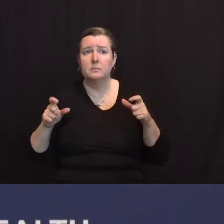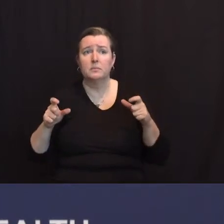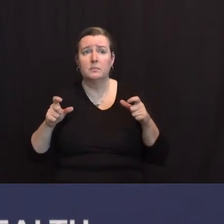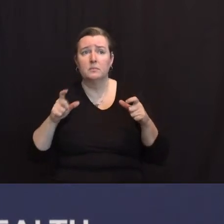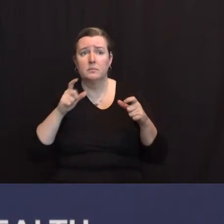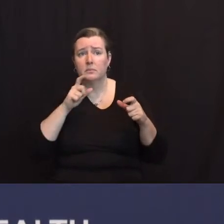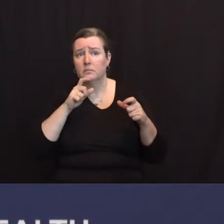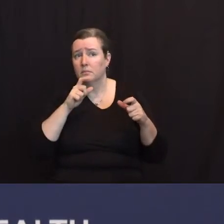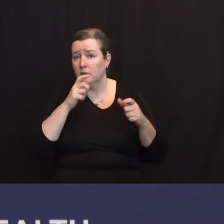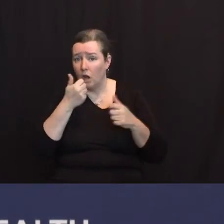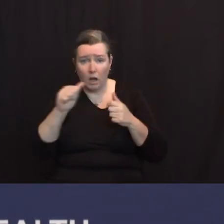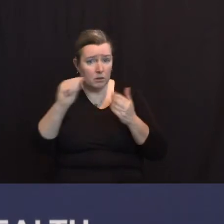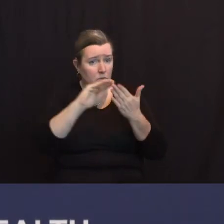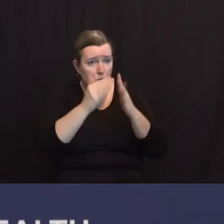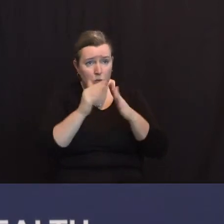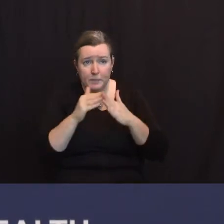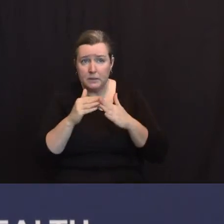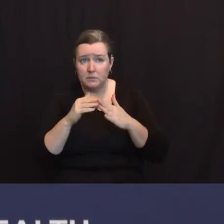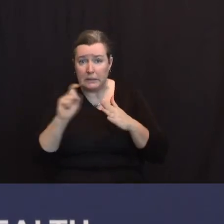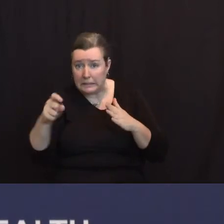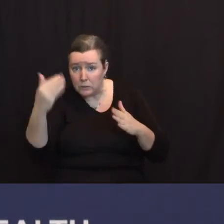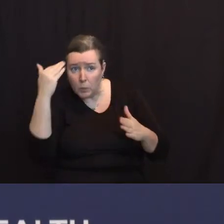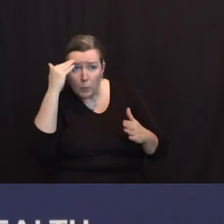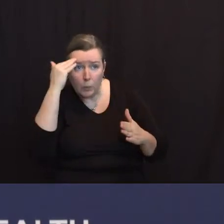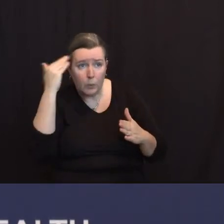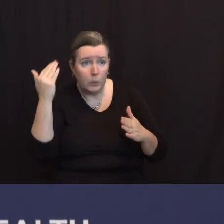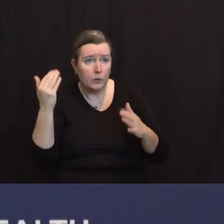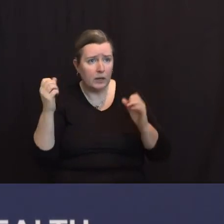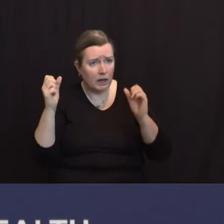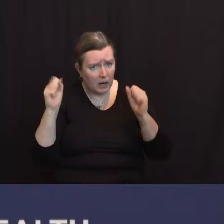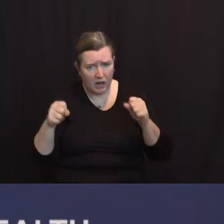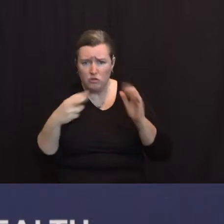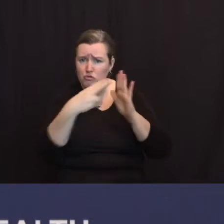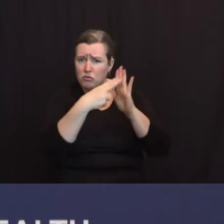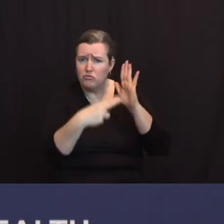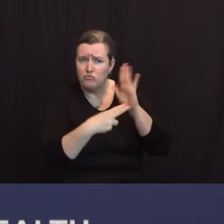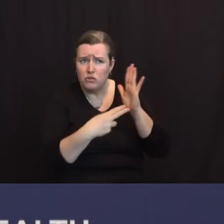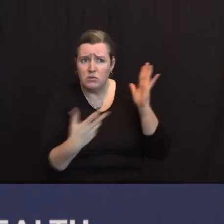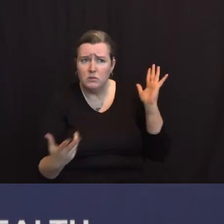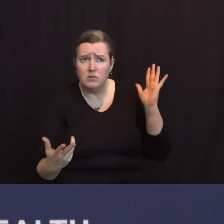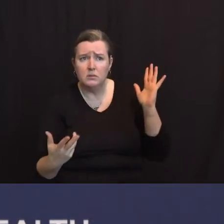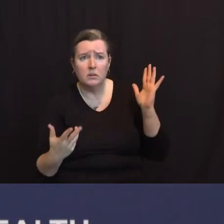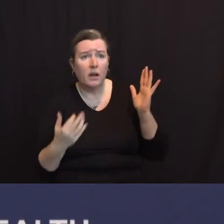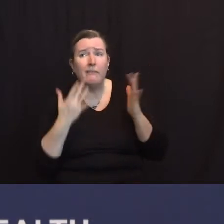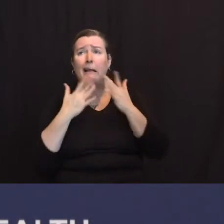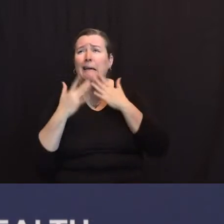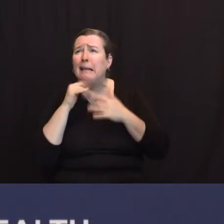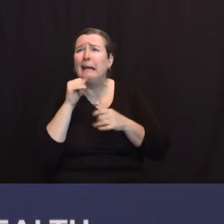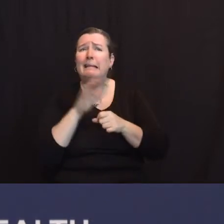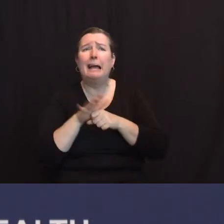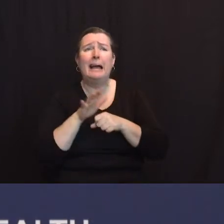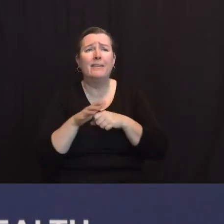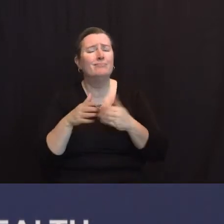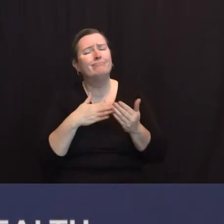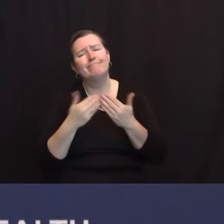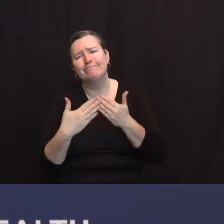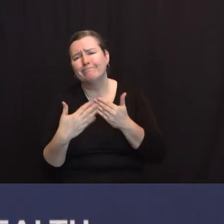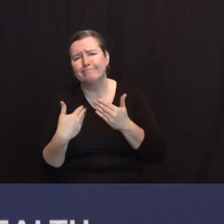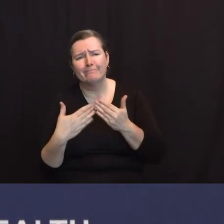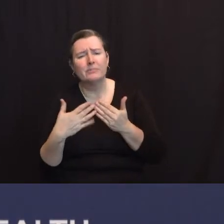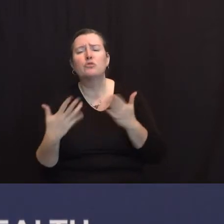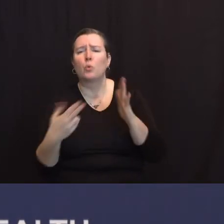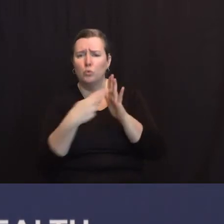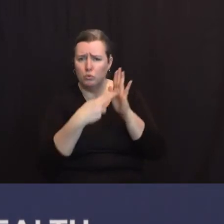can register, even if there's still supply-demand imbalance, and so